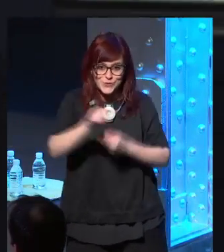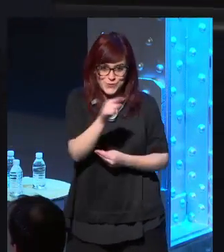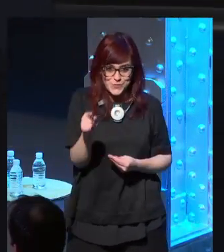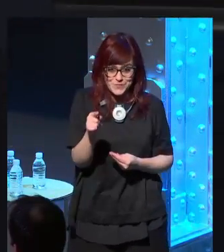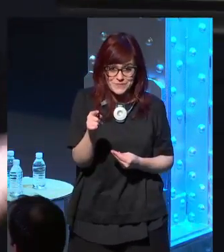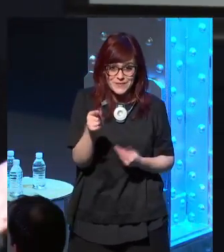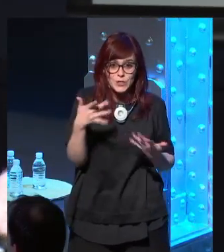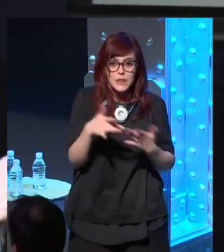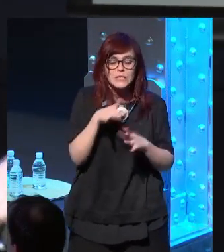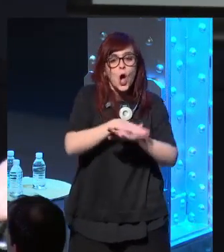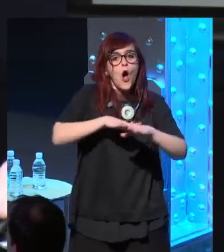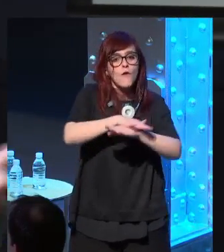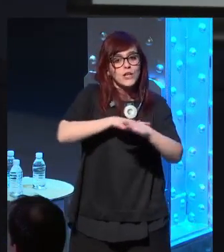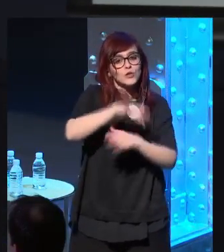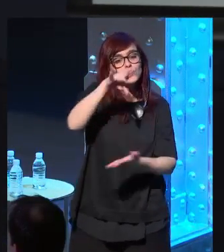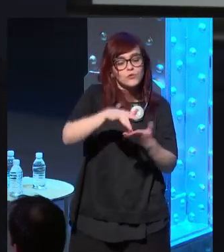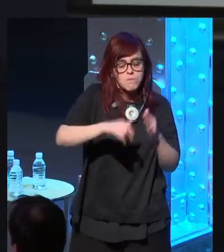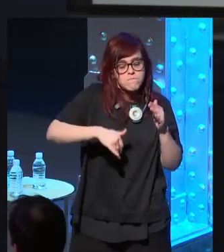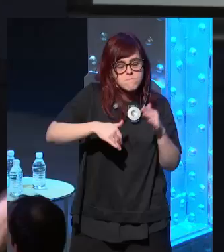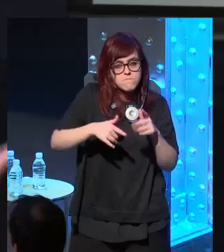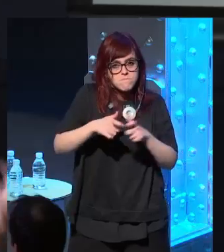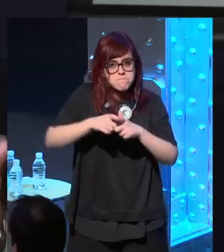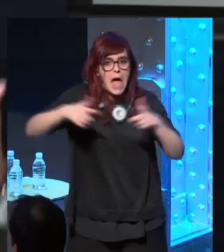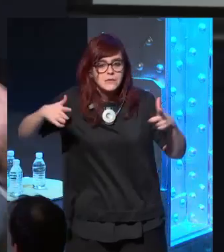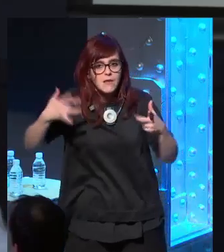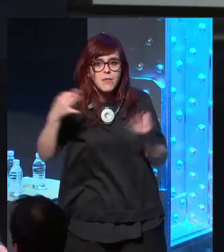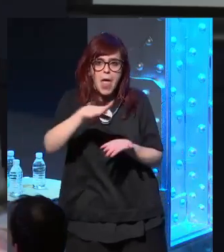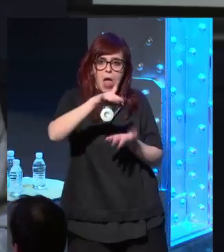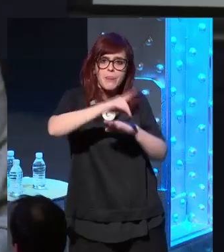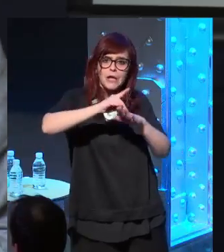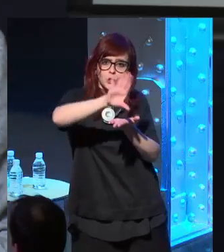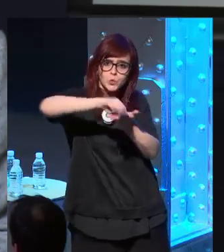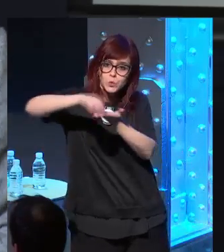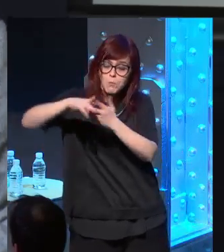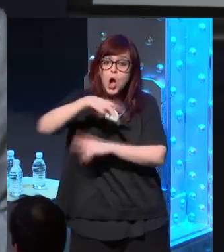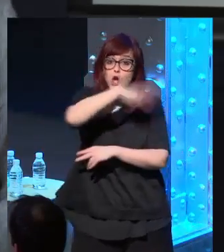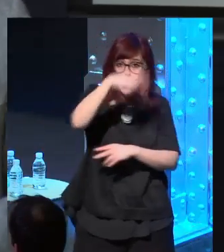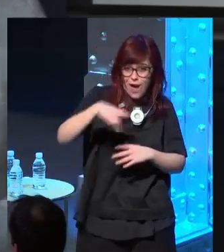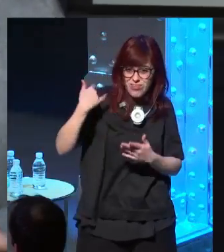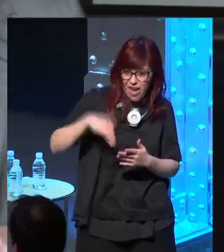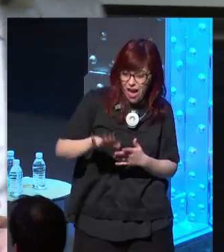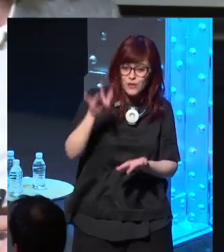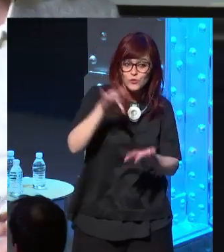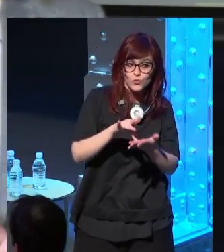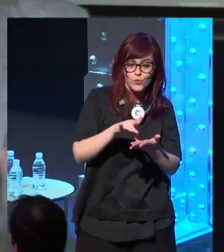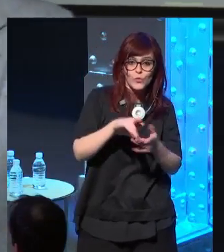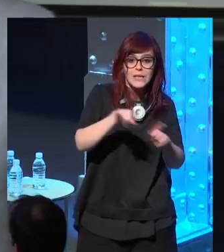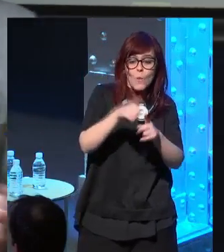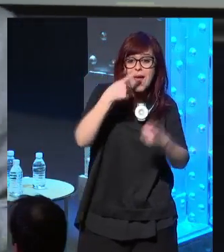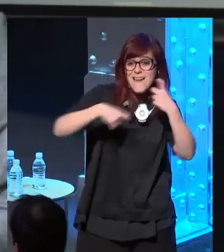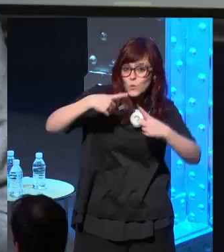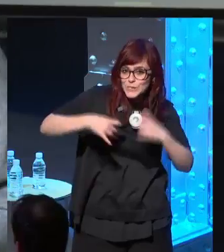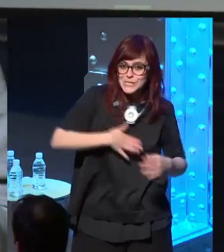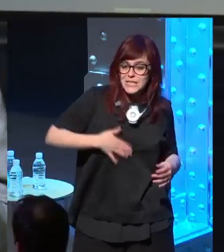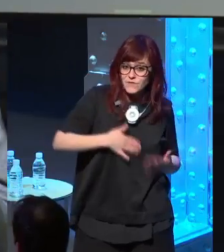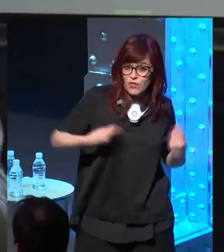these well-being data. I think what Ragnhild is doing right now in Norway, having that biannual survey of life satisfaction would be a